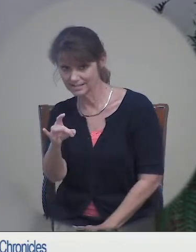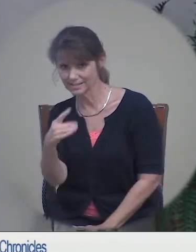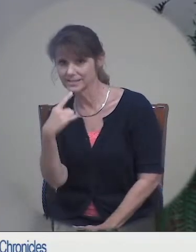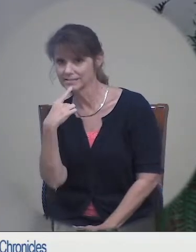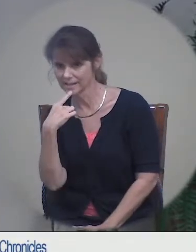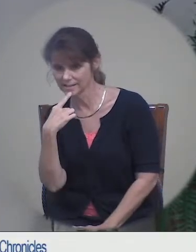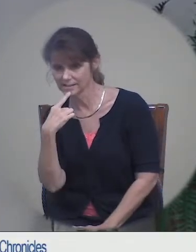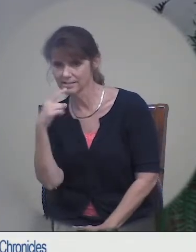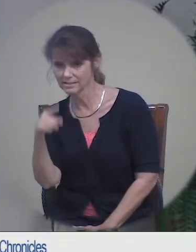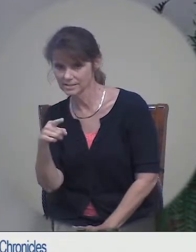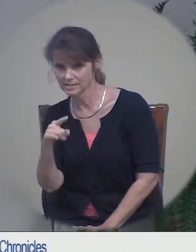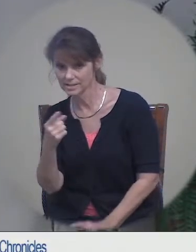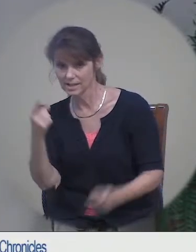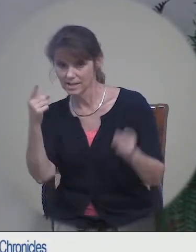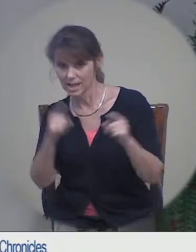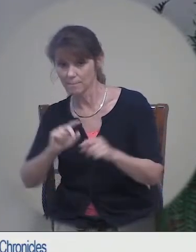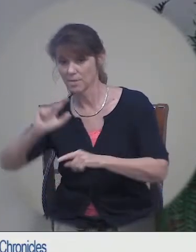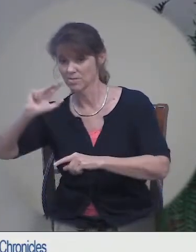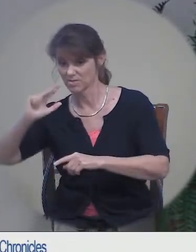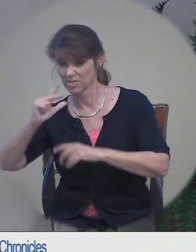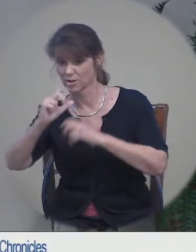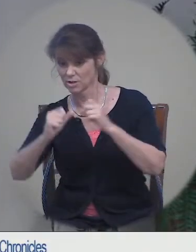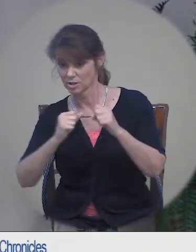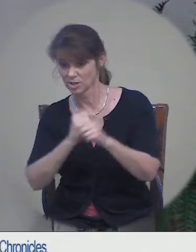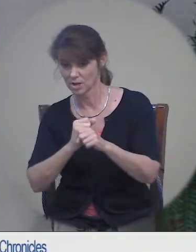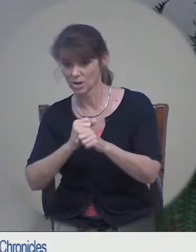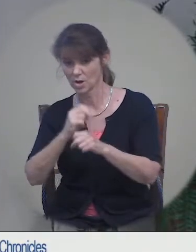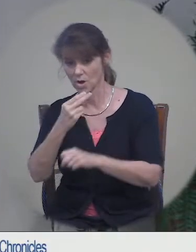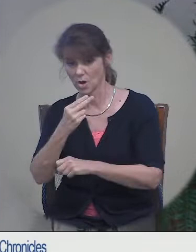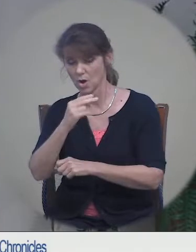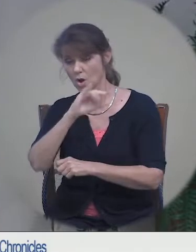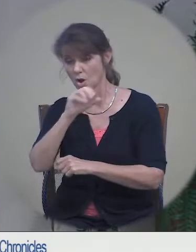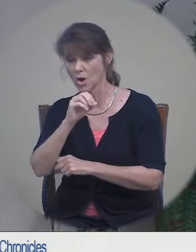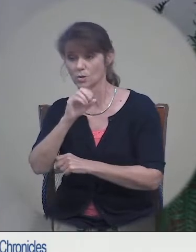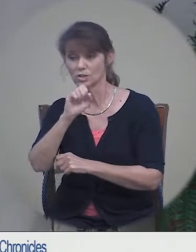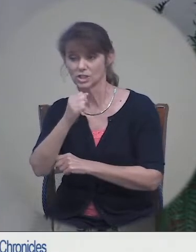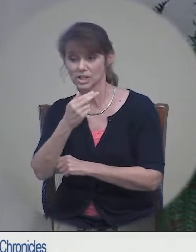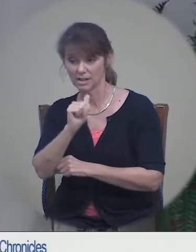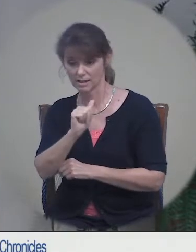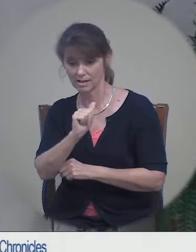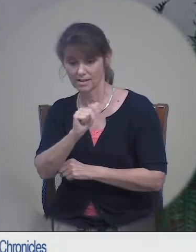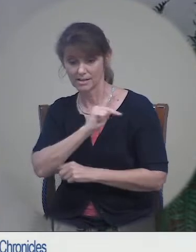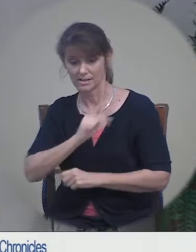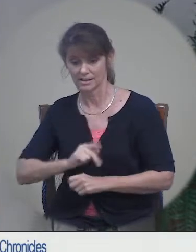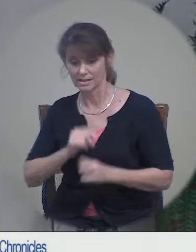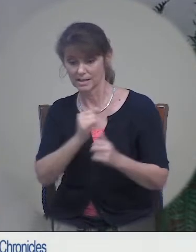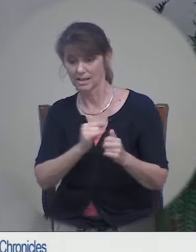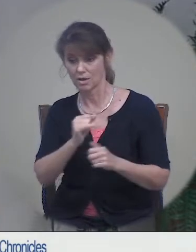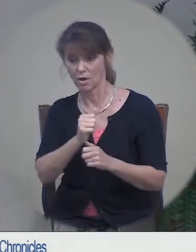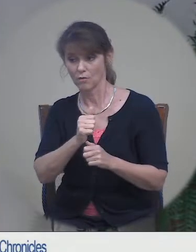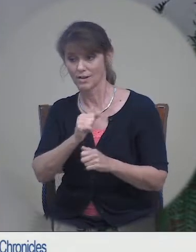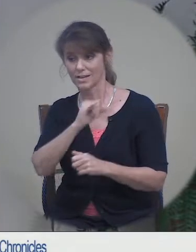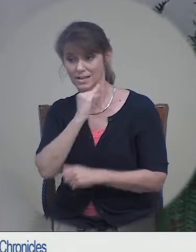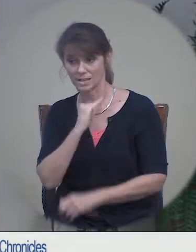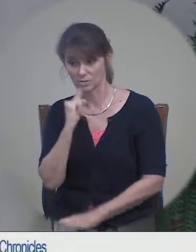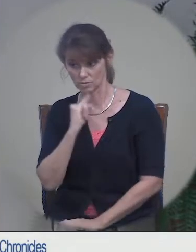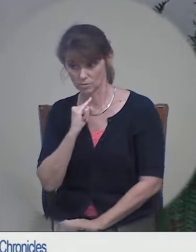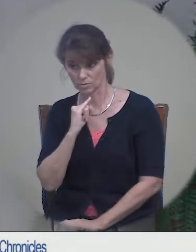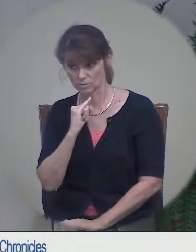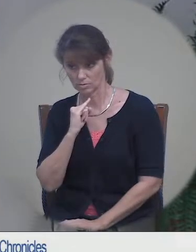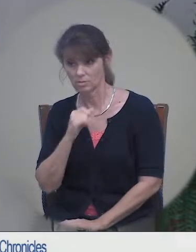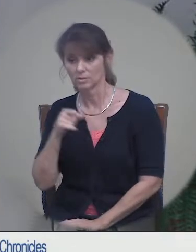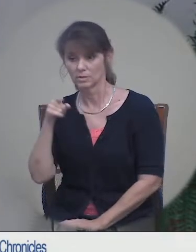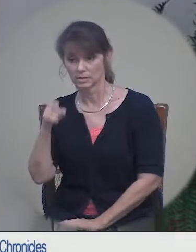this, "Now it came about in the 3rd year of Hoshea, the son of Elah, king of Israel, that Hezekiah, the son of Ahaz, king of